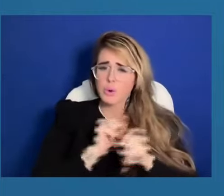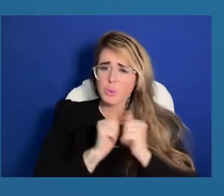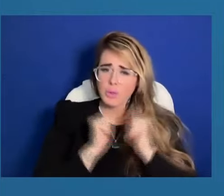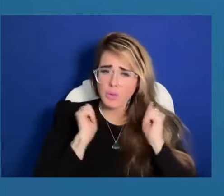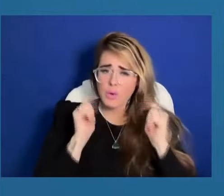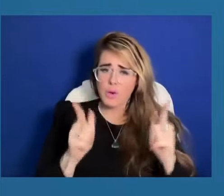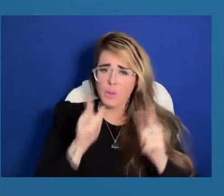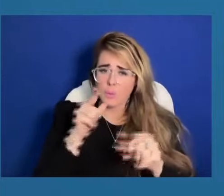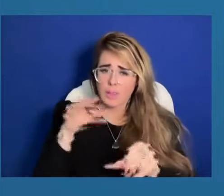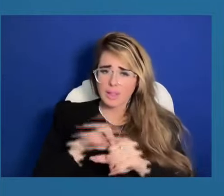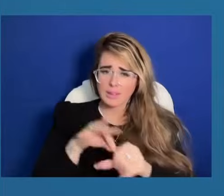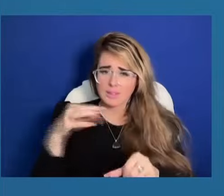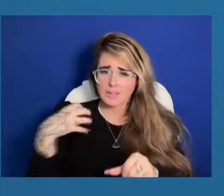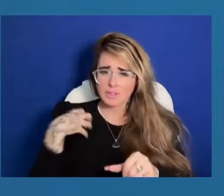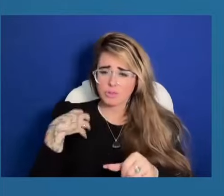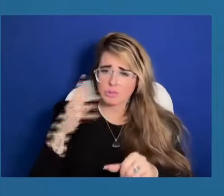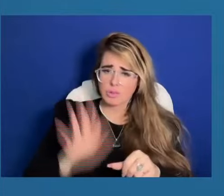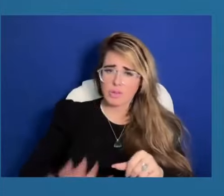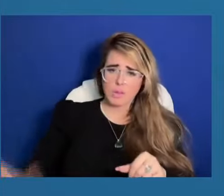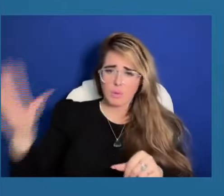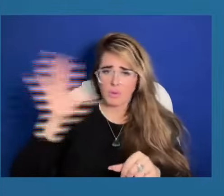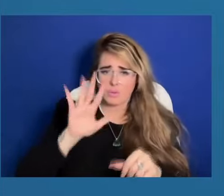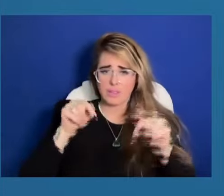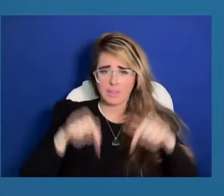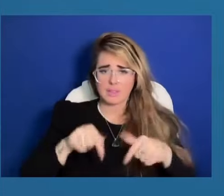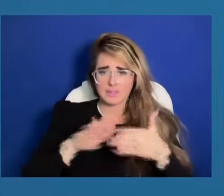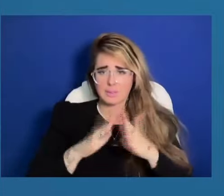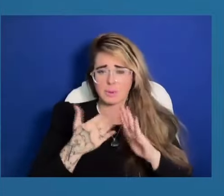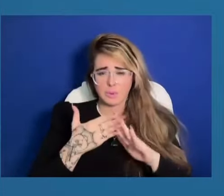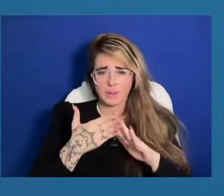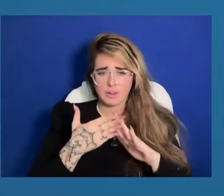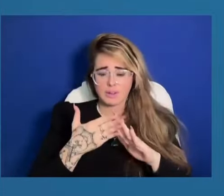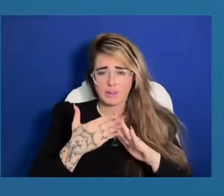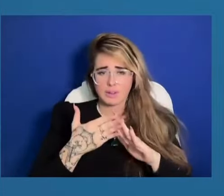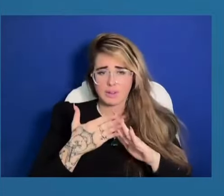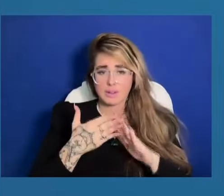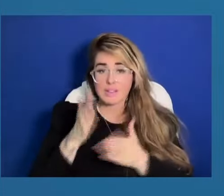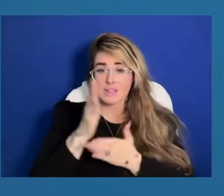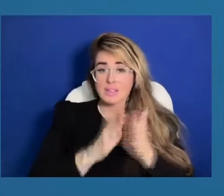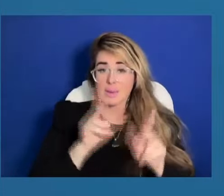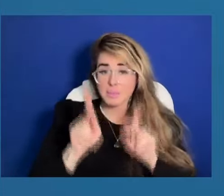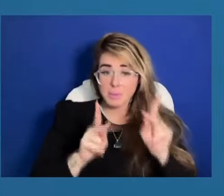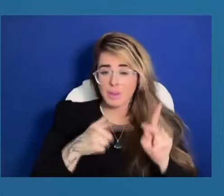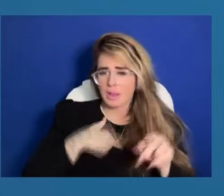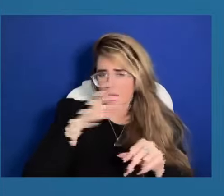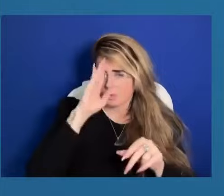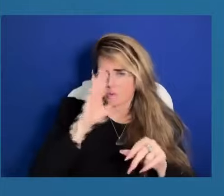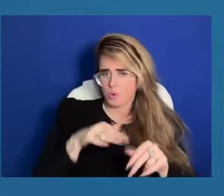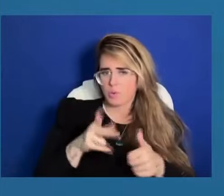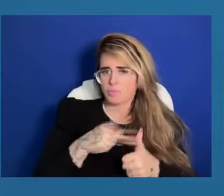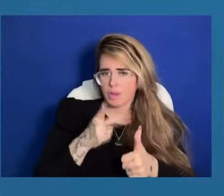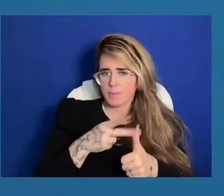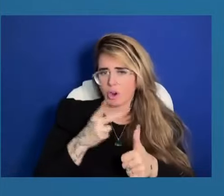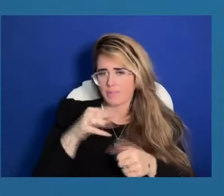elected officials across this community. There's some people, I know there's a primary going on, but